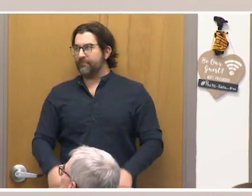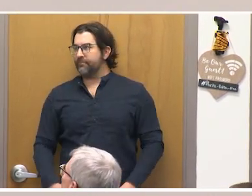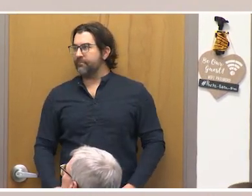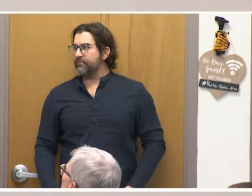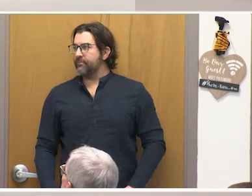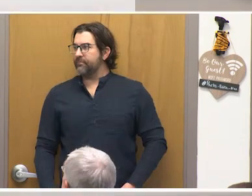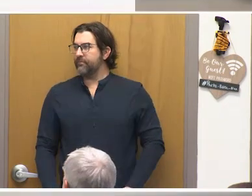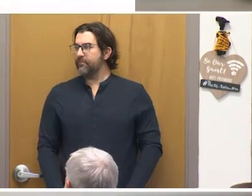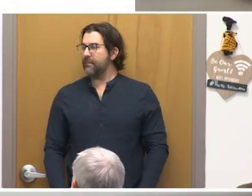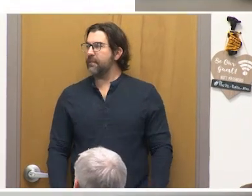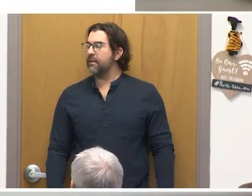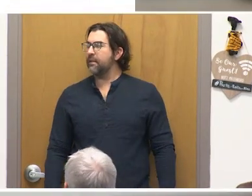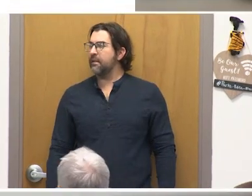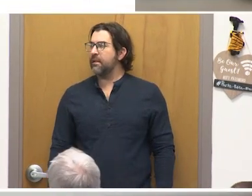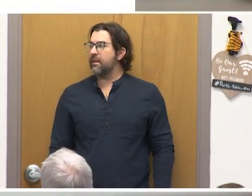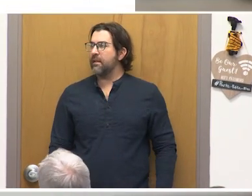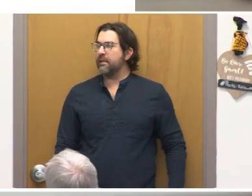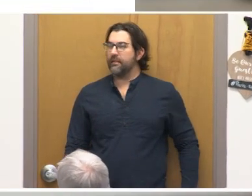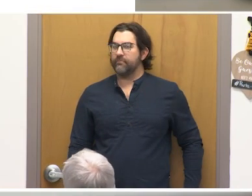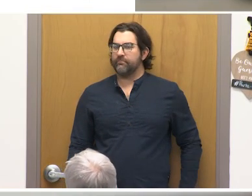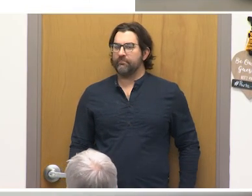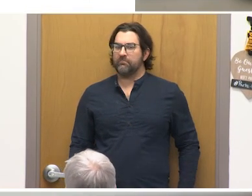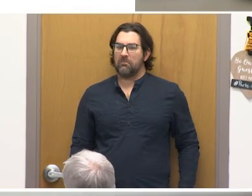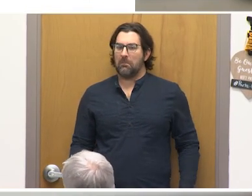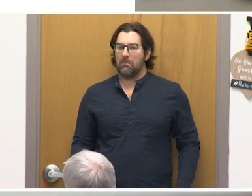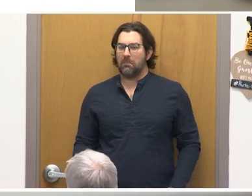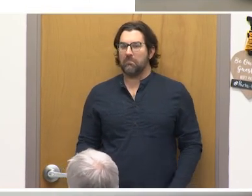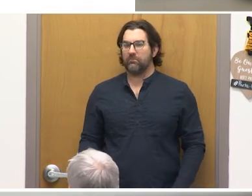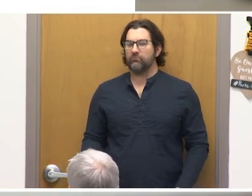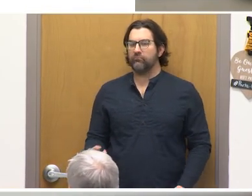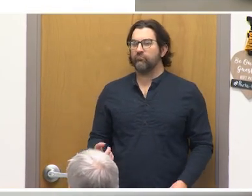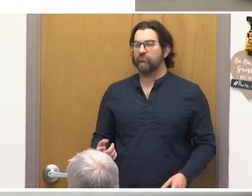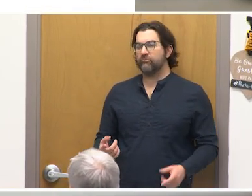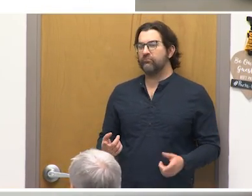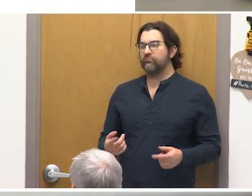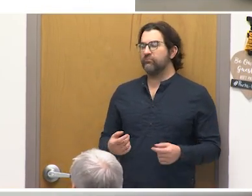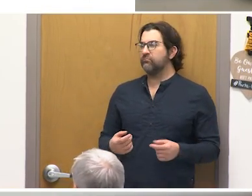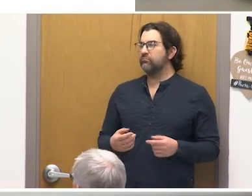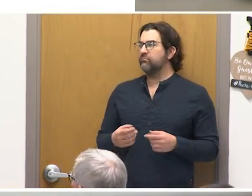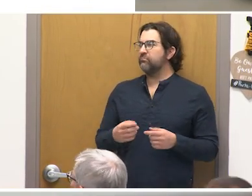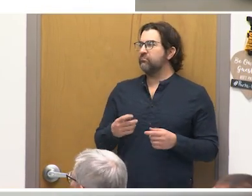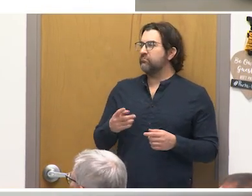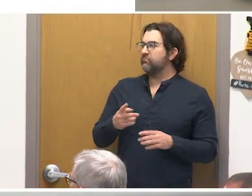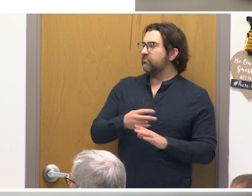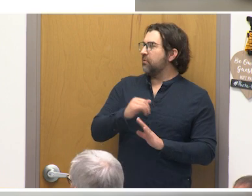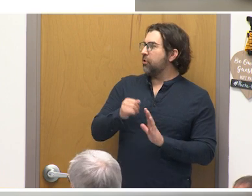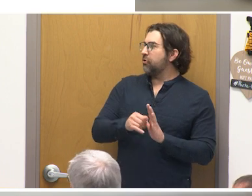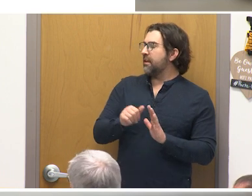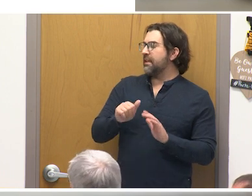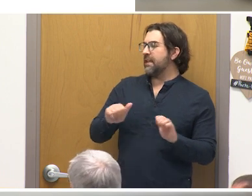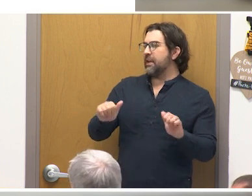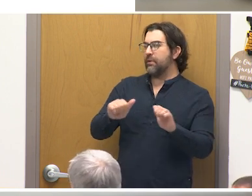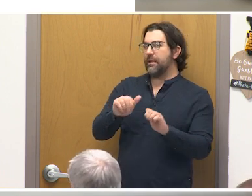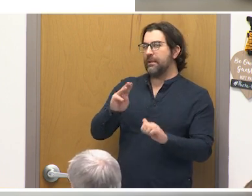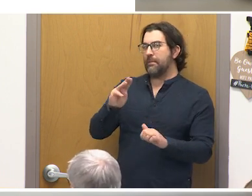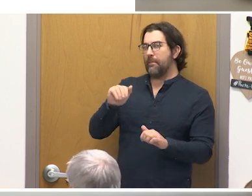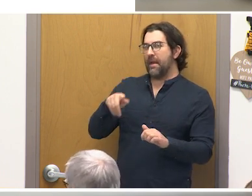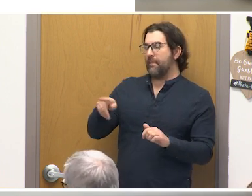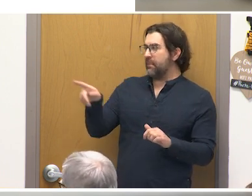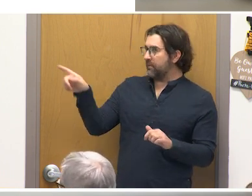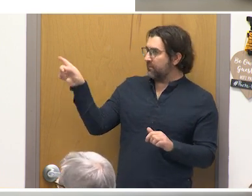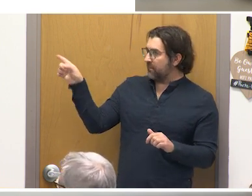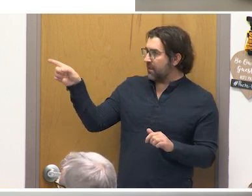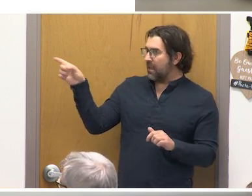please. All right, so here's a look at the project area map. As you can see, here's Frankstown. Each of